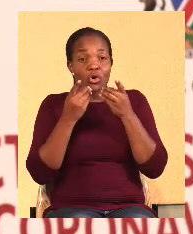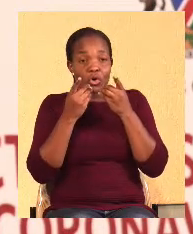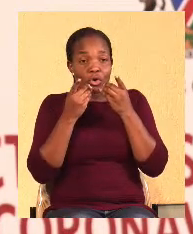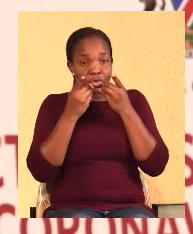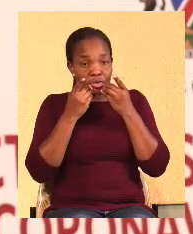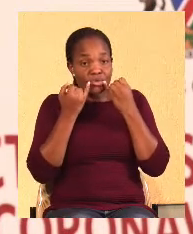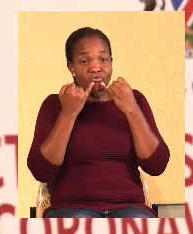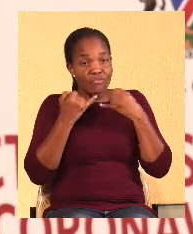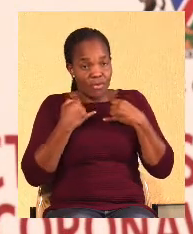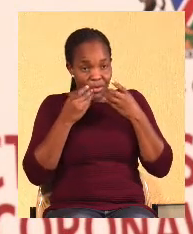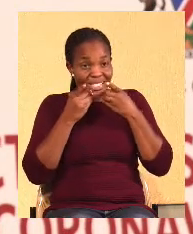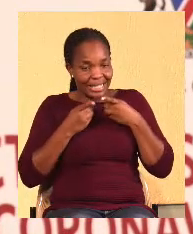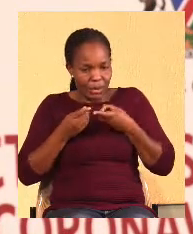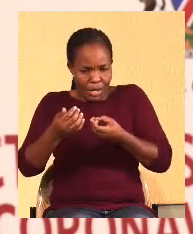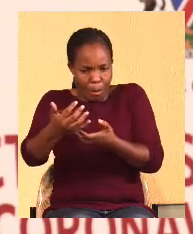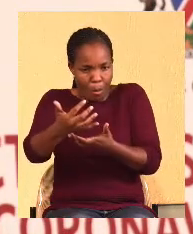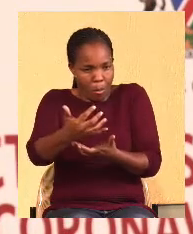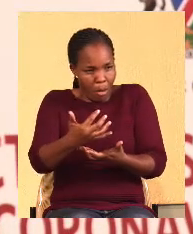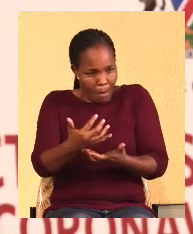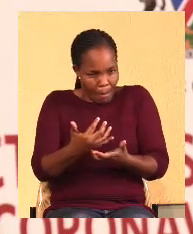use.